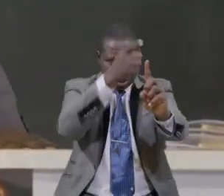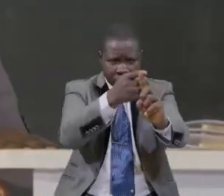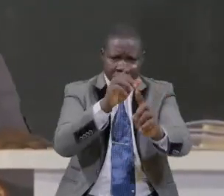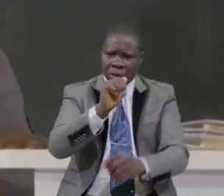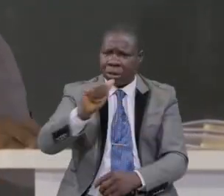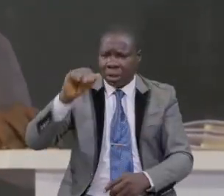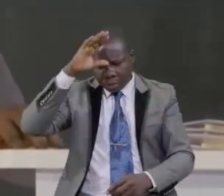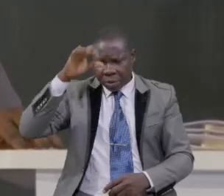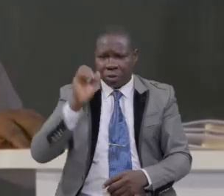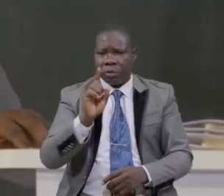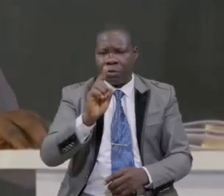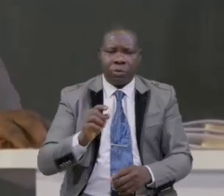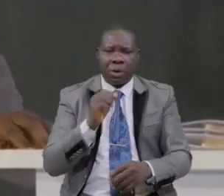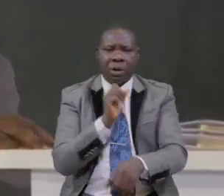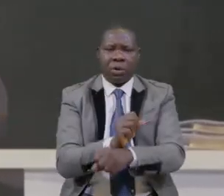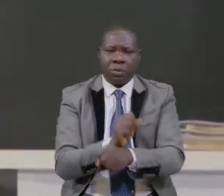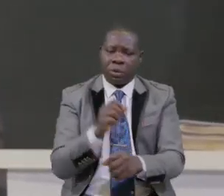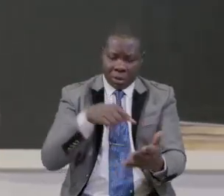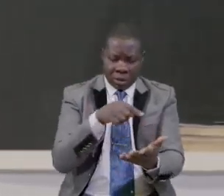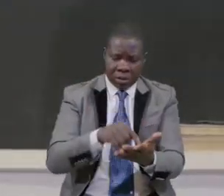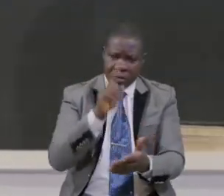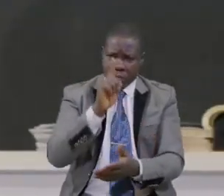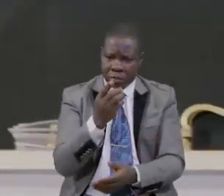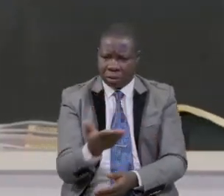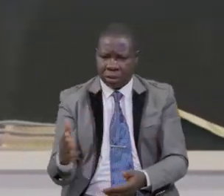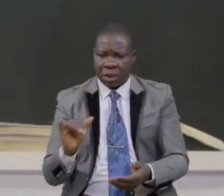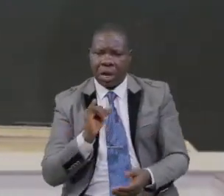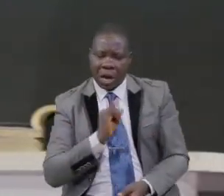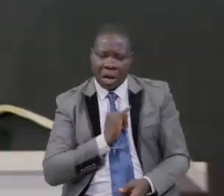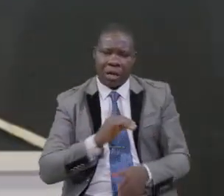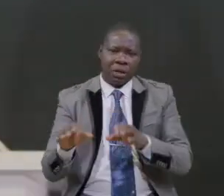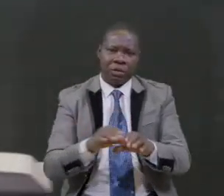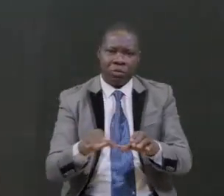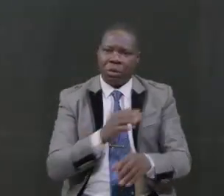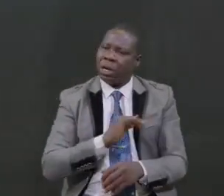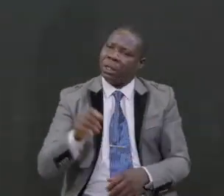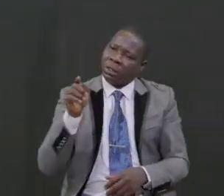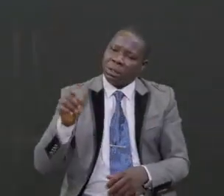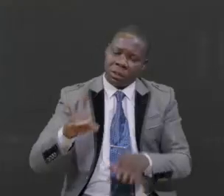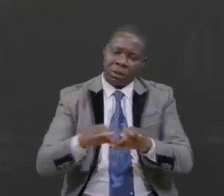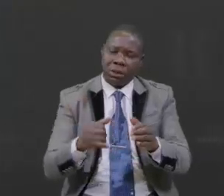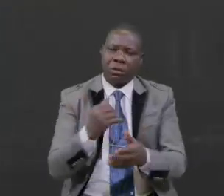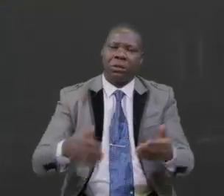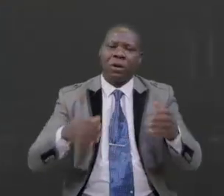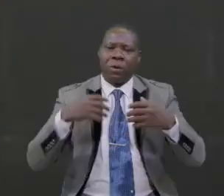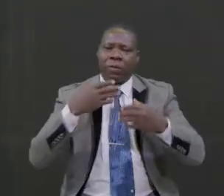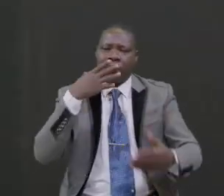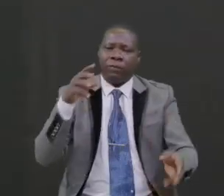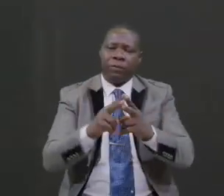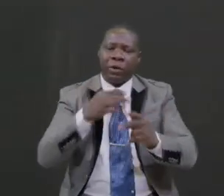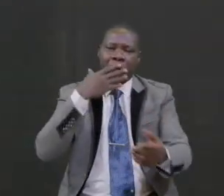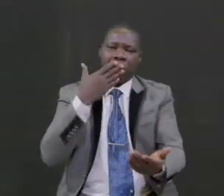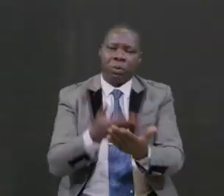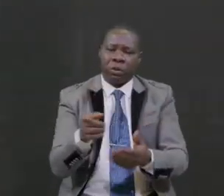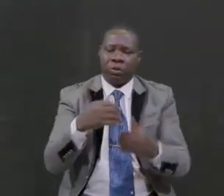one thing I do. And he did it effectively. You have the mandate. Now you must